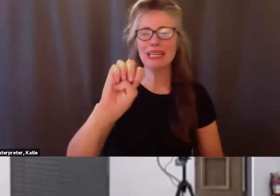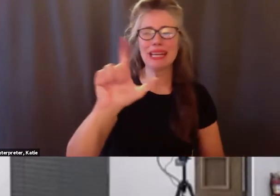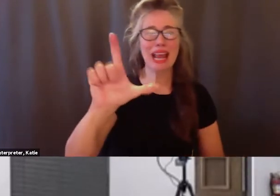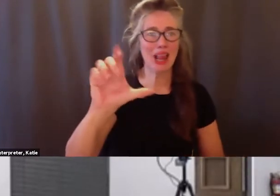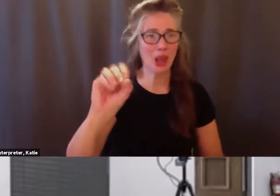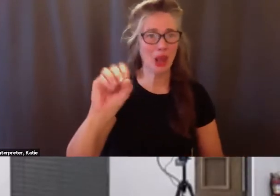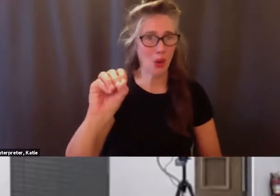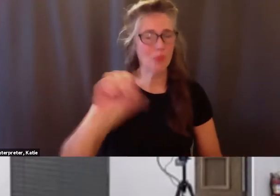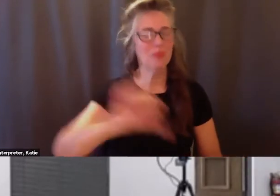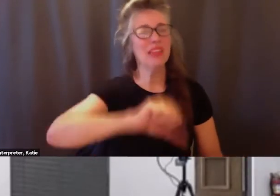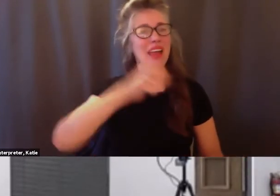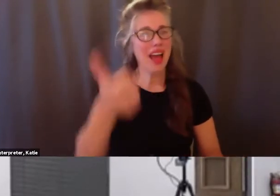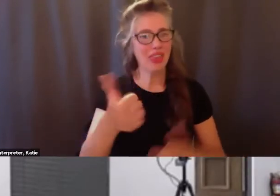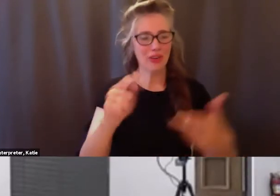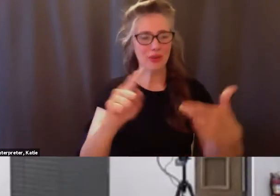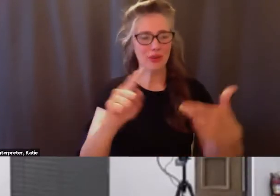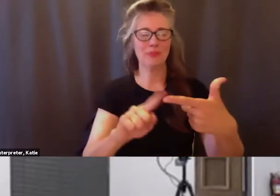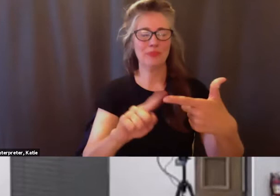Emergency